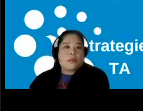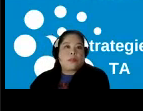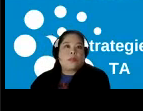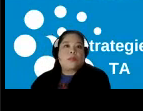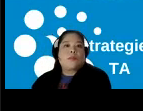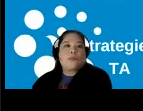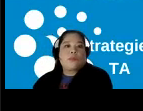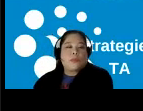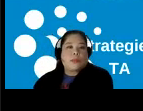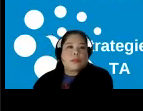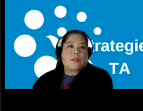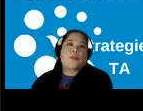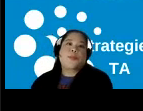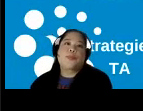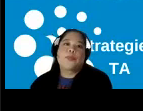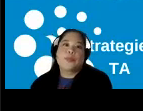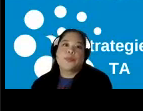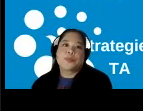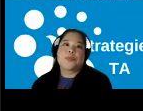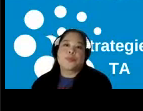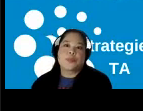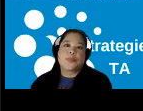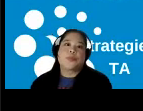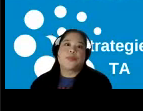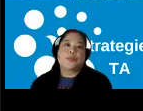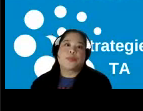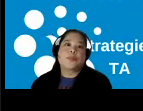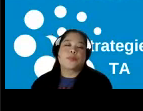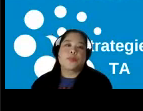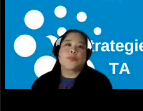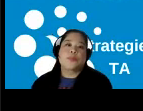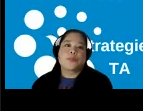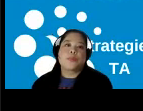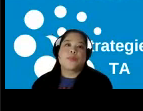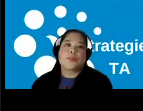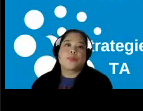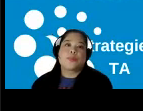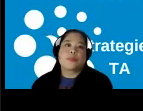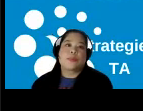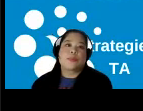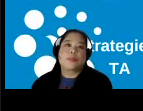then, some type of evaluation towards the end of whatever the program might look like.